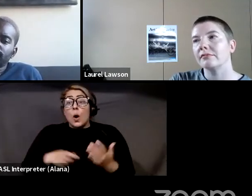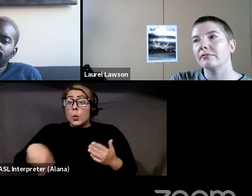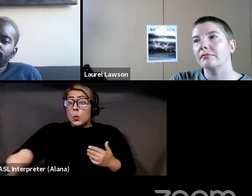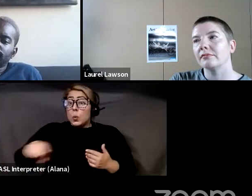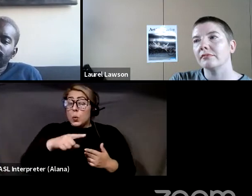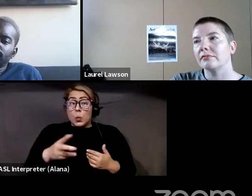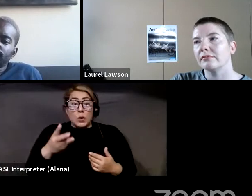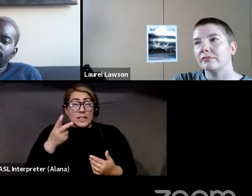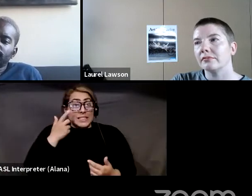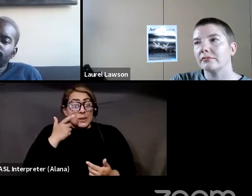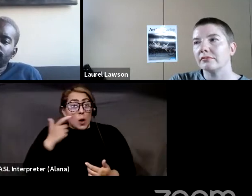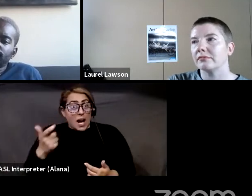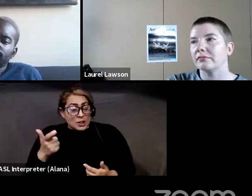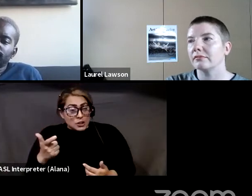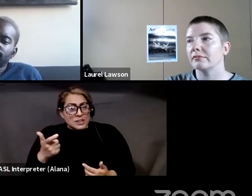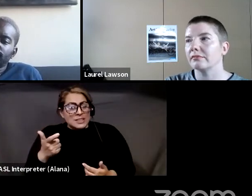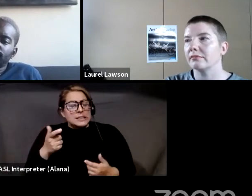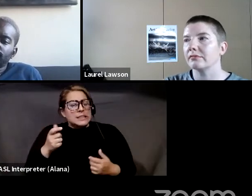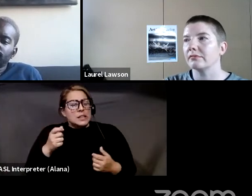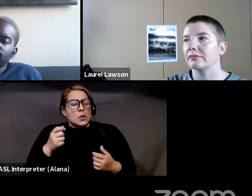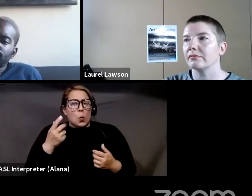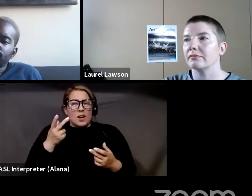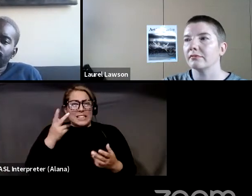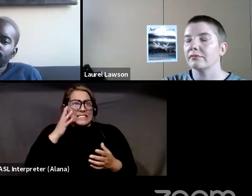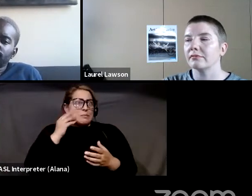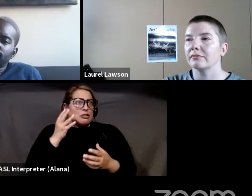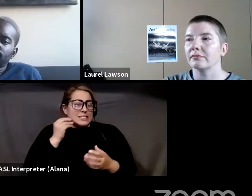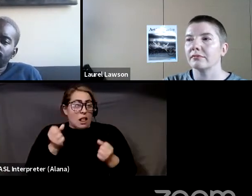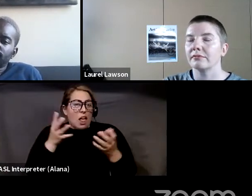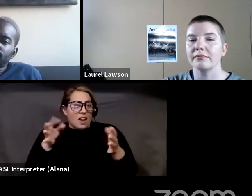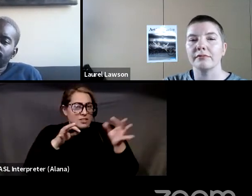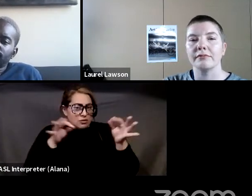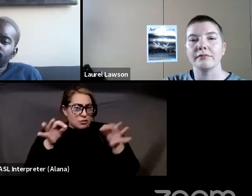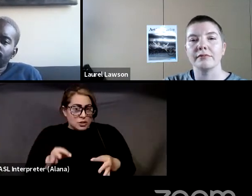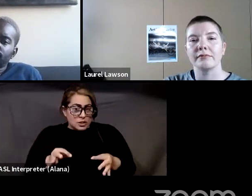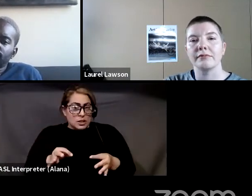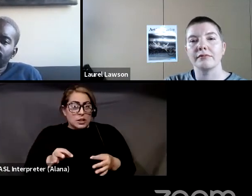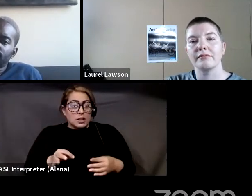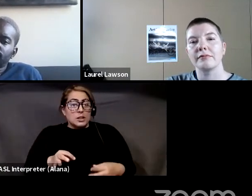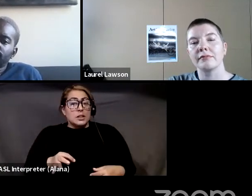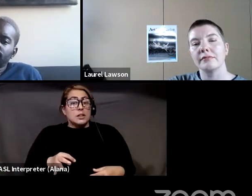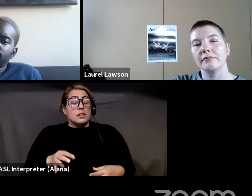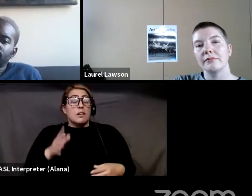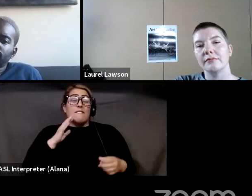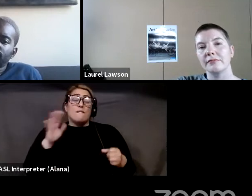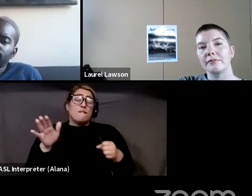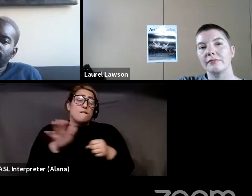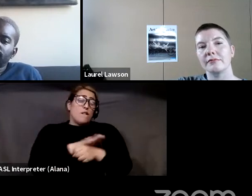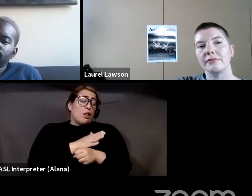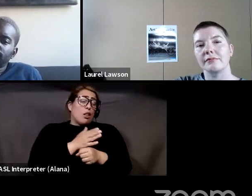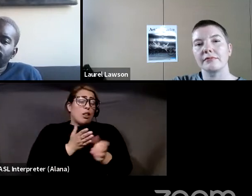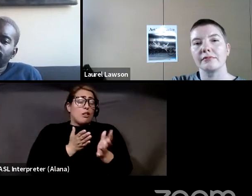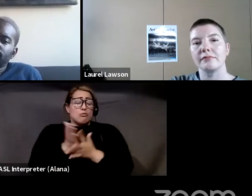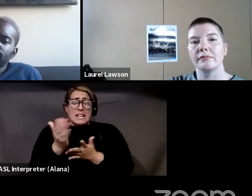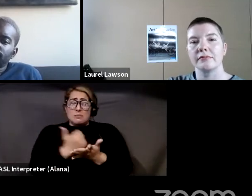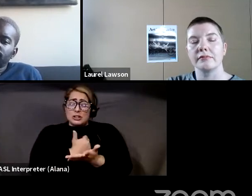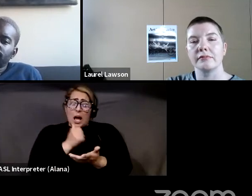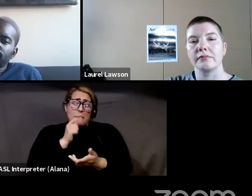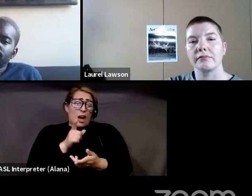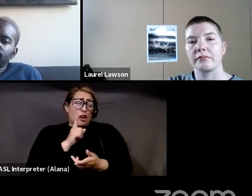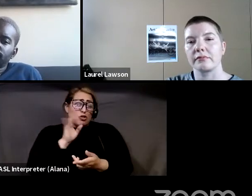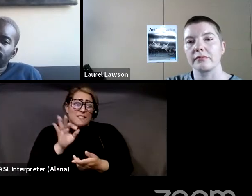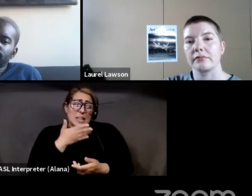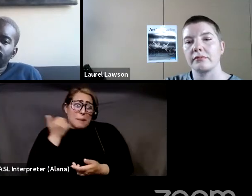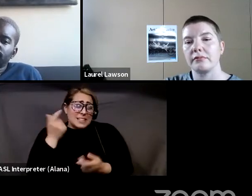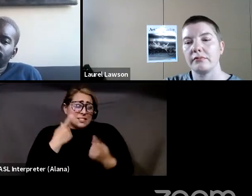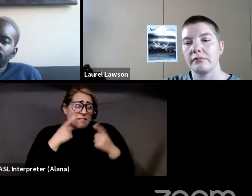description, which in full transparency, I'm not for sure if it works. There's lots of layers.